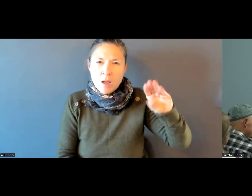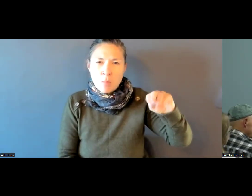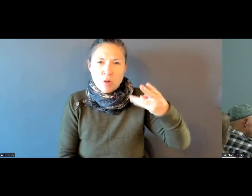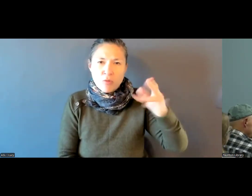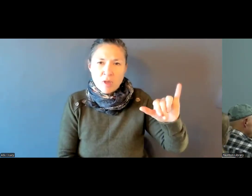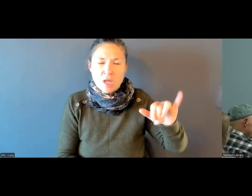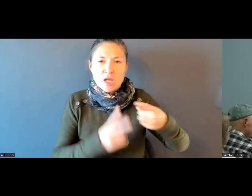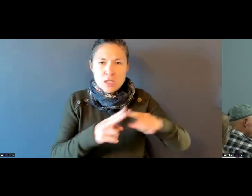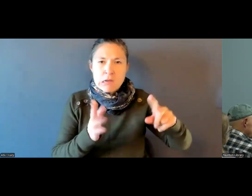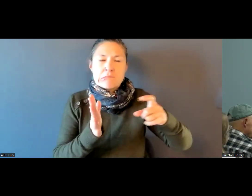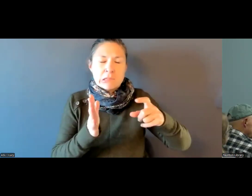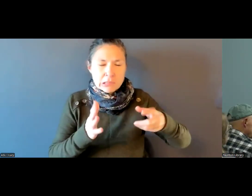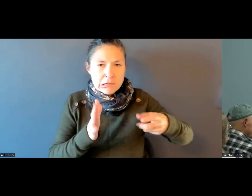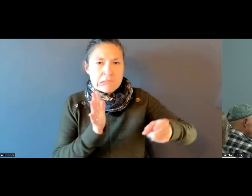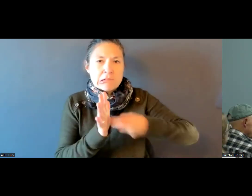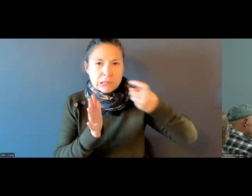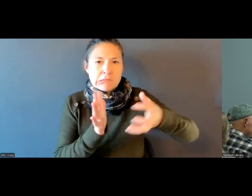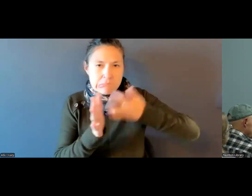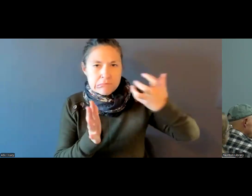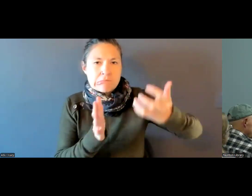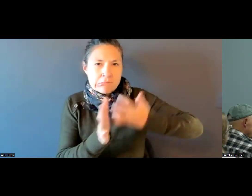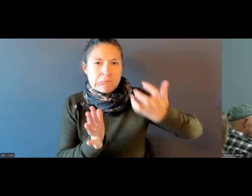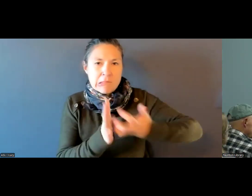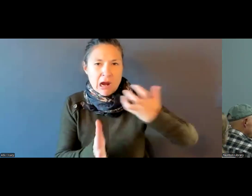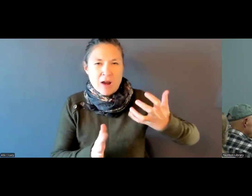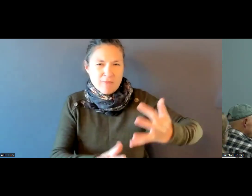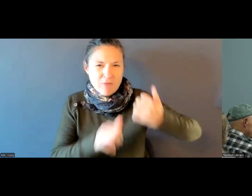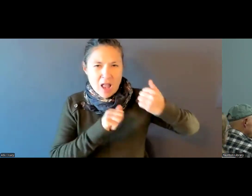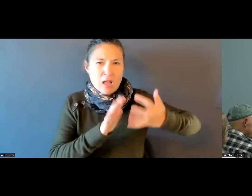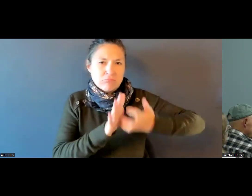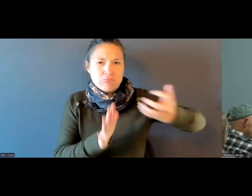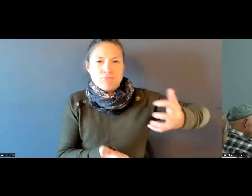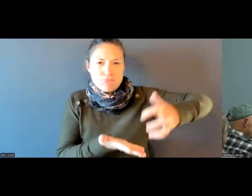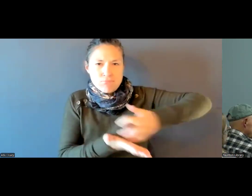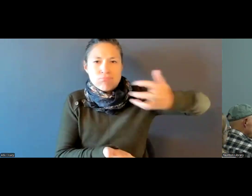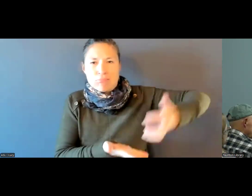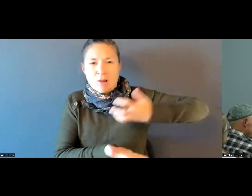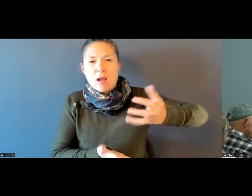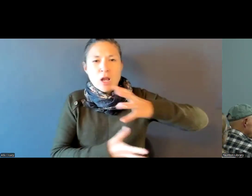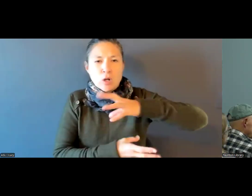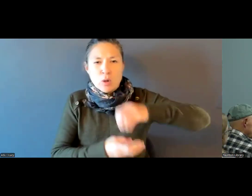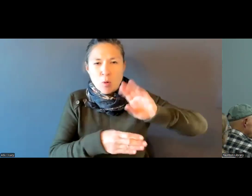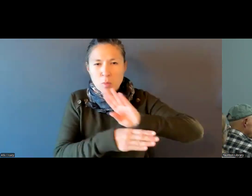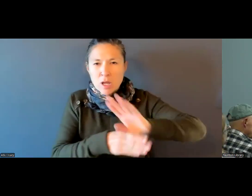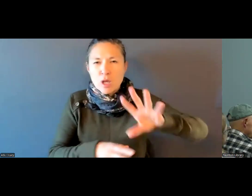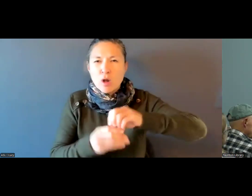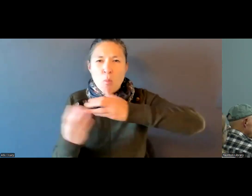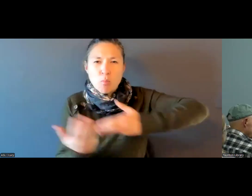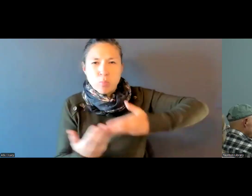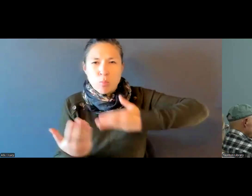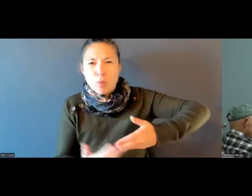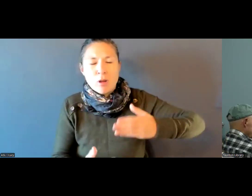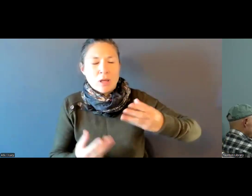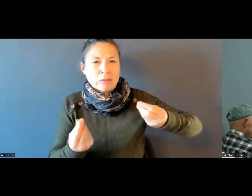very fast pace. He also expanded the operation over the years to include importing sand and gravel